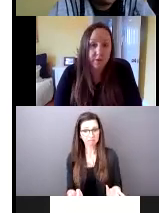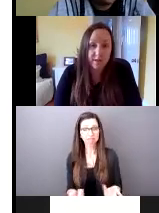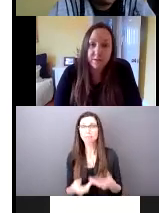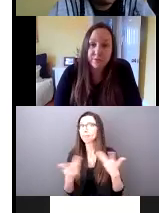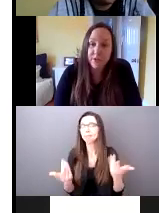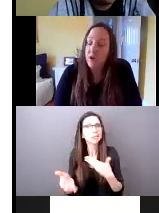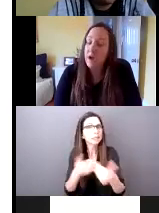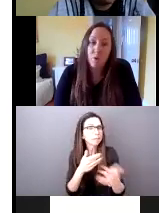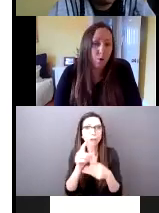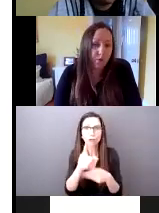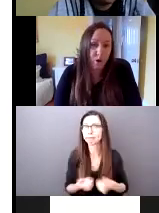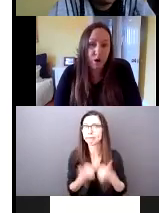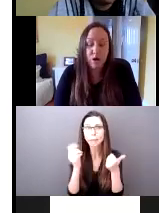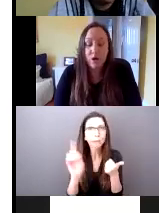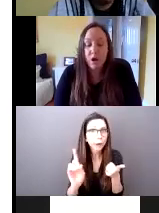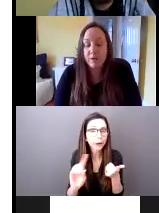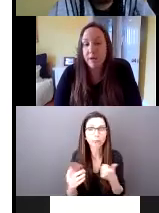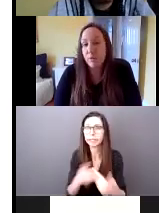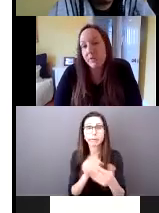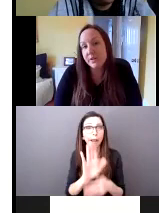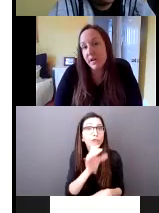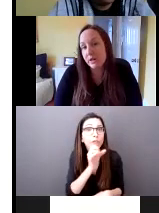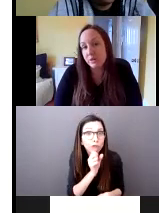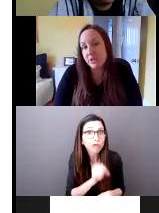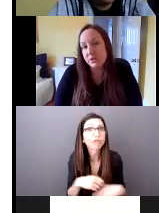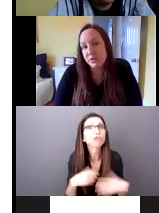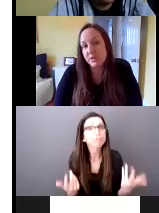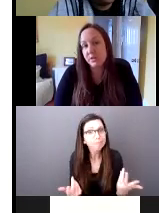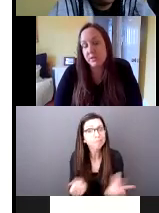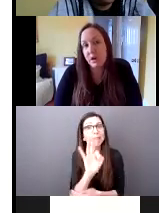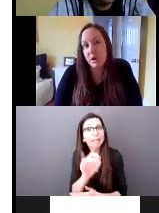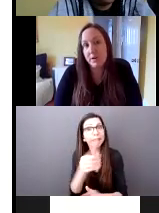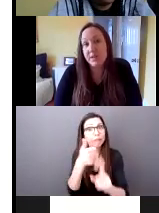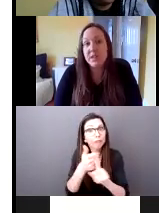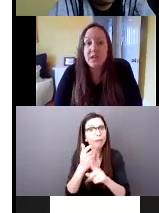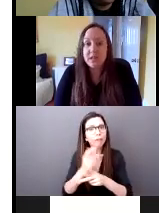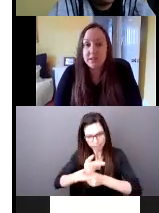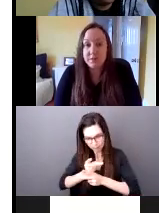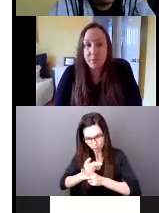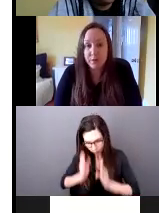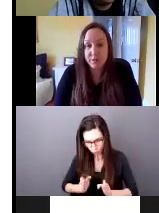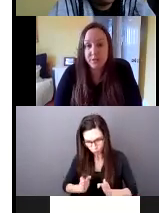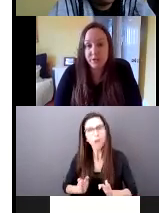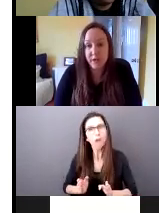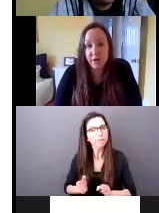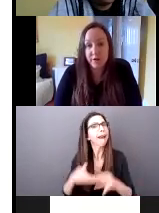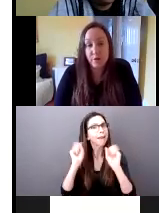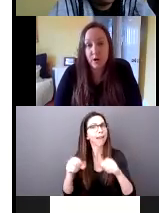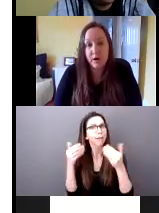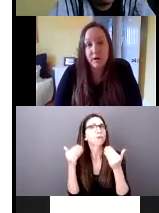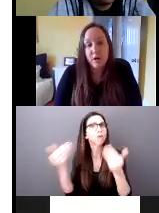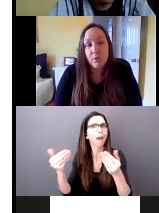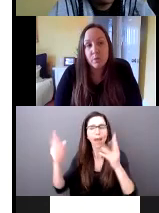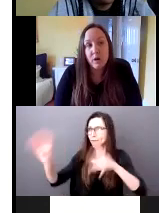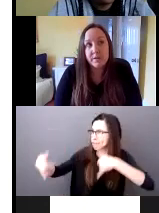of where they live, how old they are, and what the diagnosis or the need is of the person that they're caring